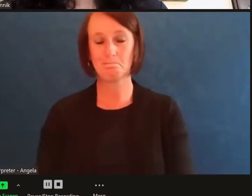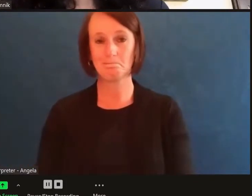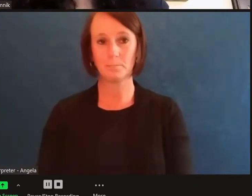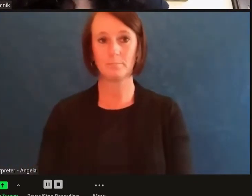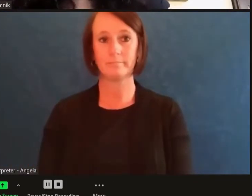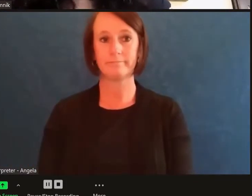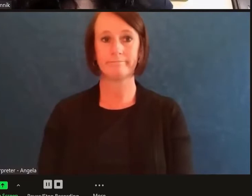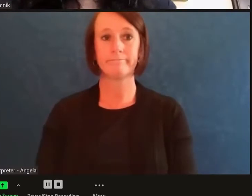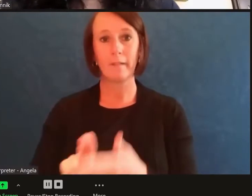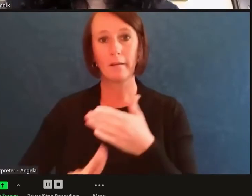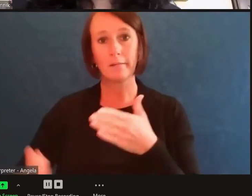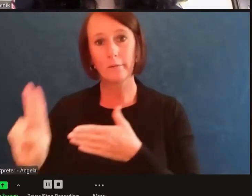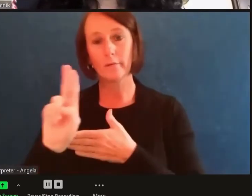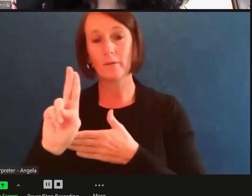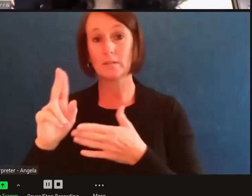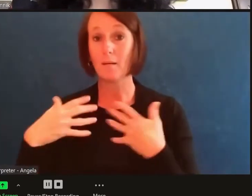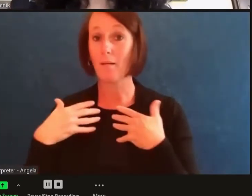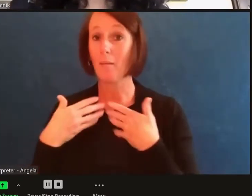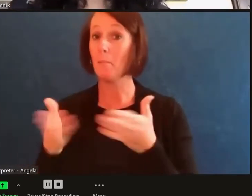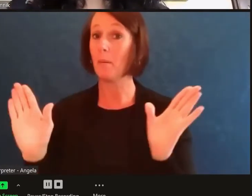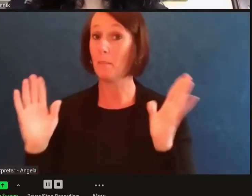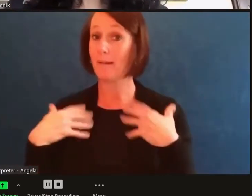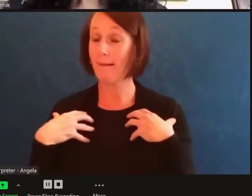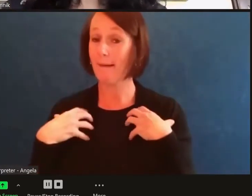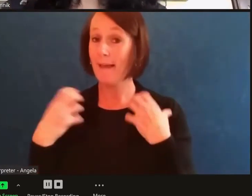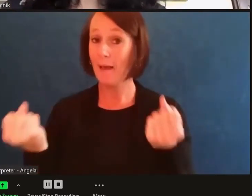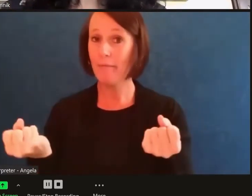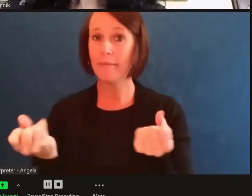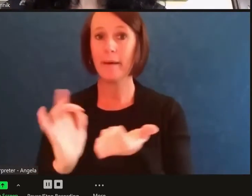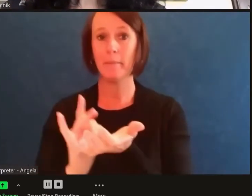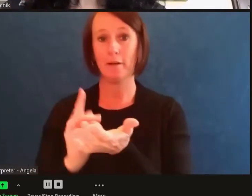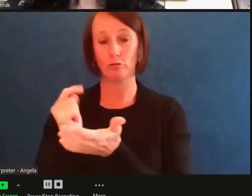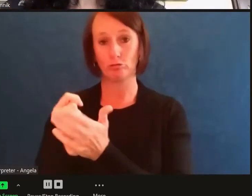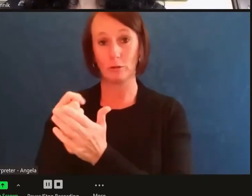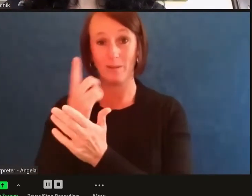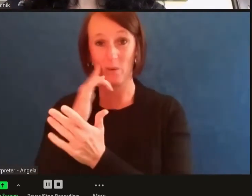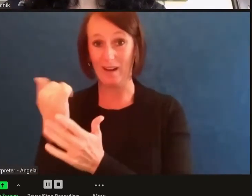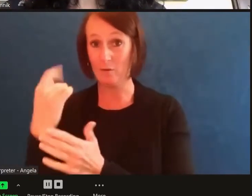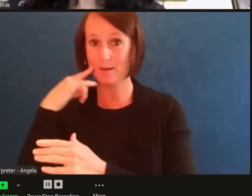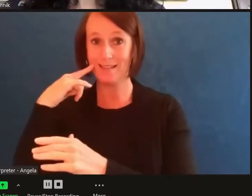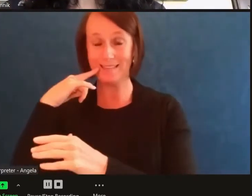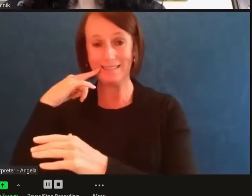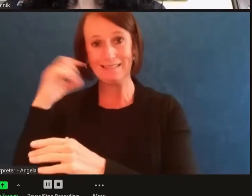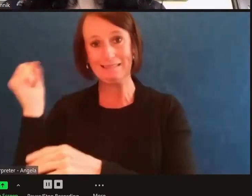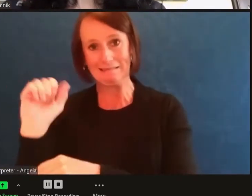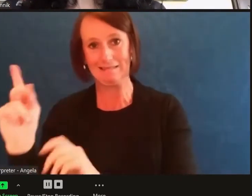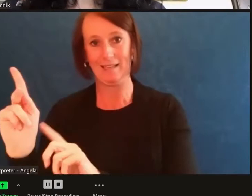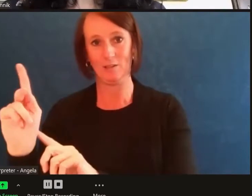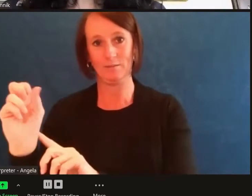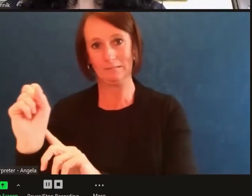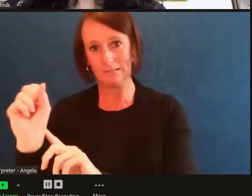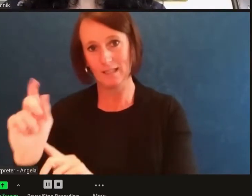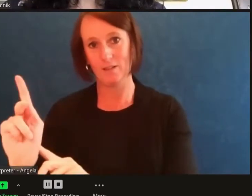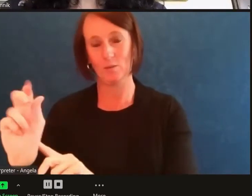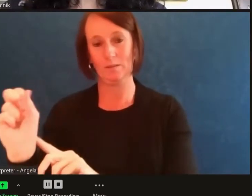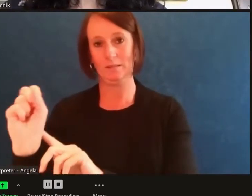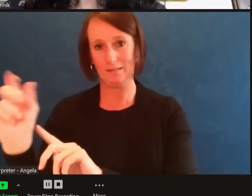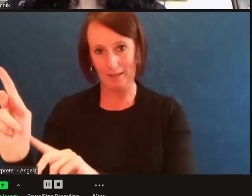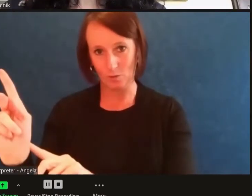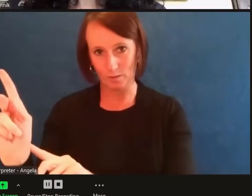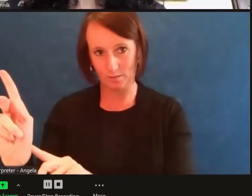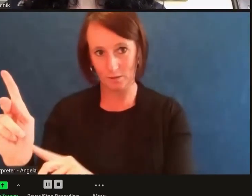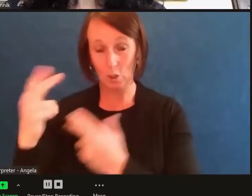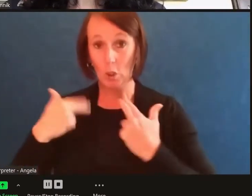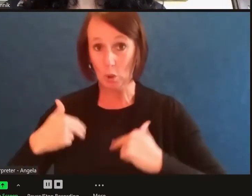Universal public health, medical treatment for everybody. The first declaration of human rights was in Saskatchewan. We